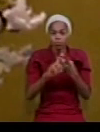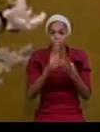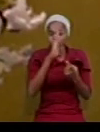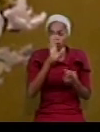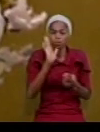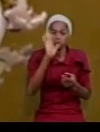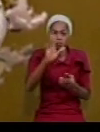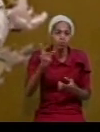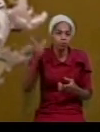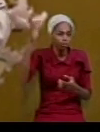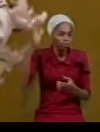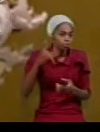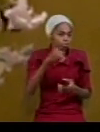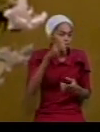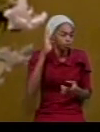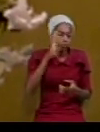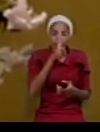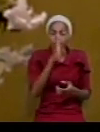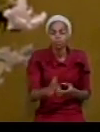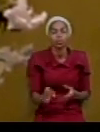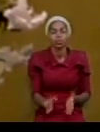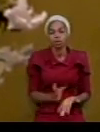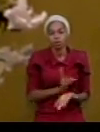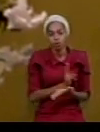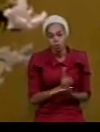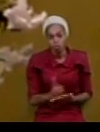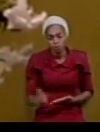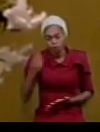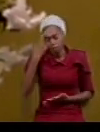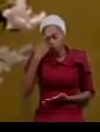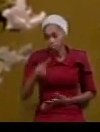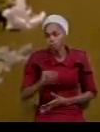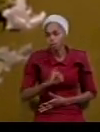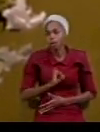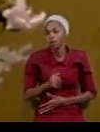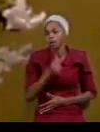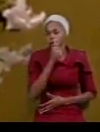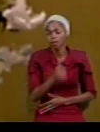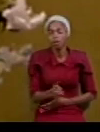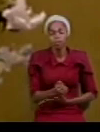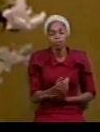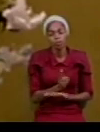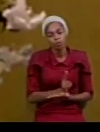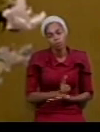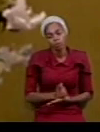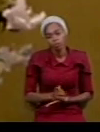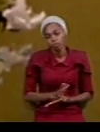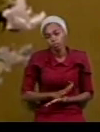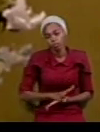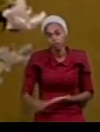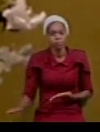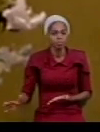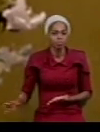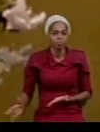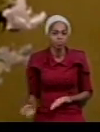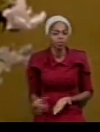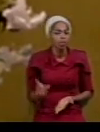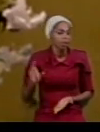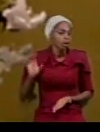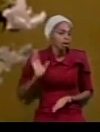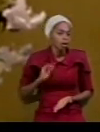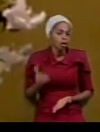Ye shall be holy, for I am holy. Our text today is taken